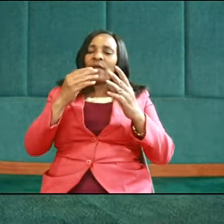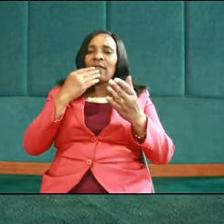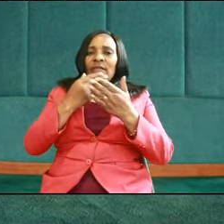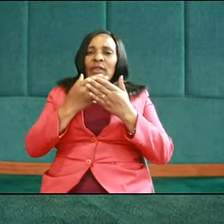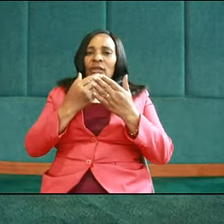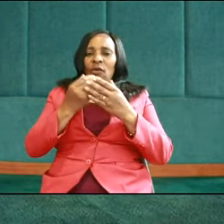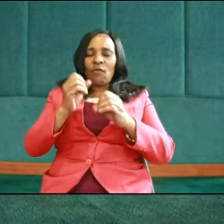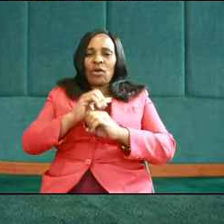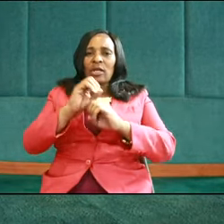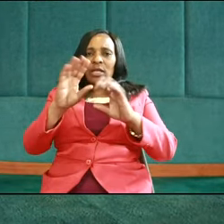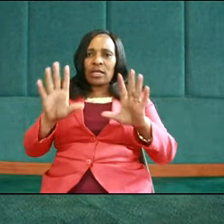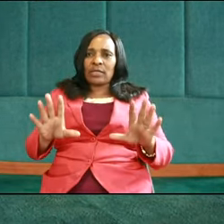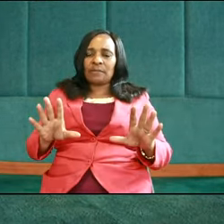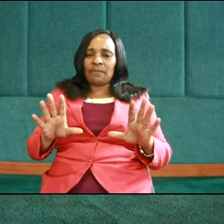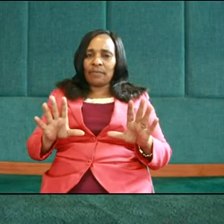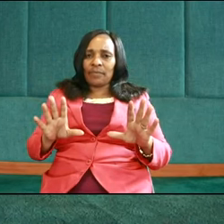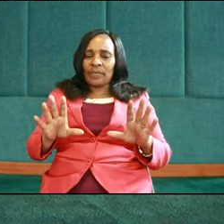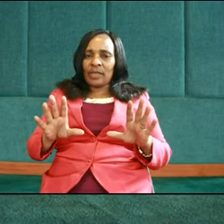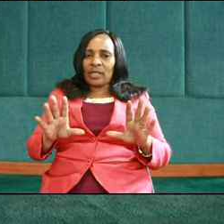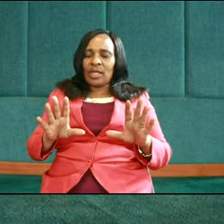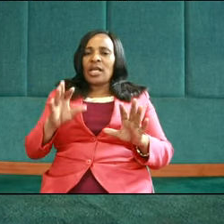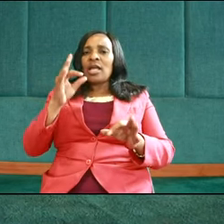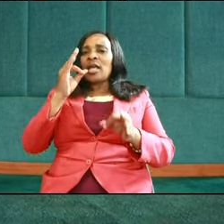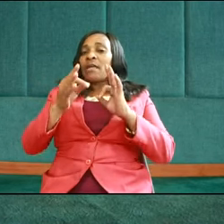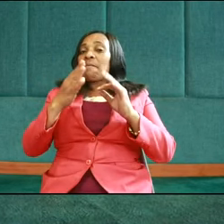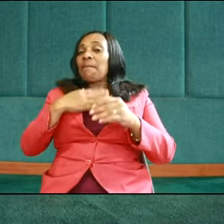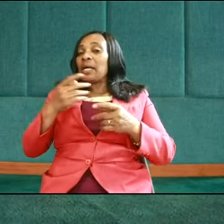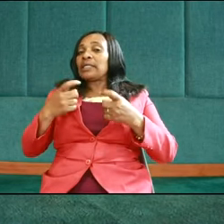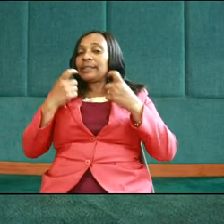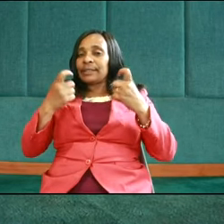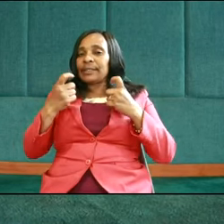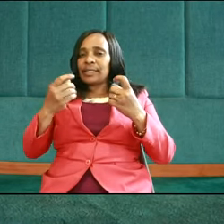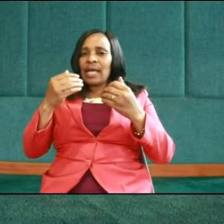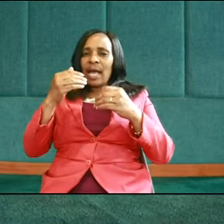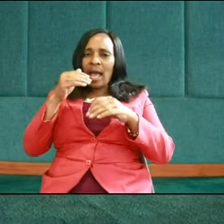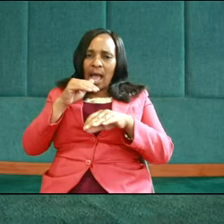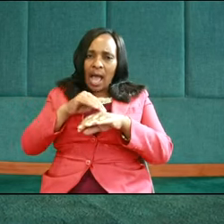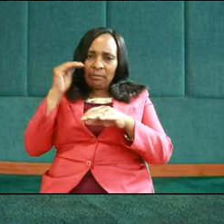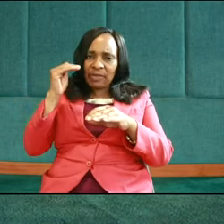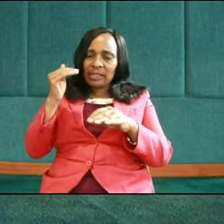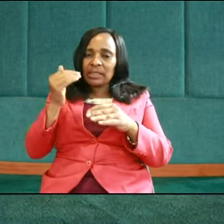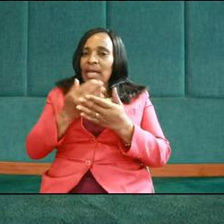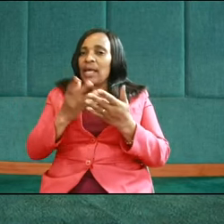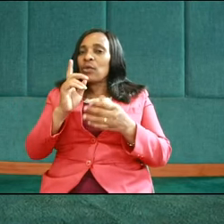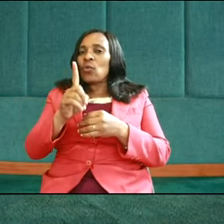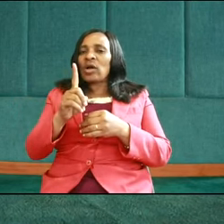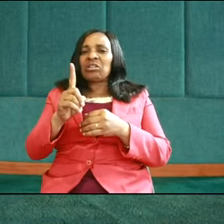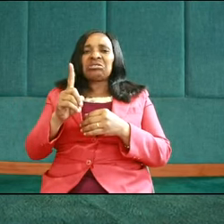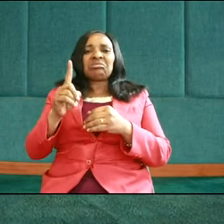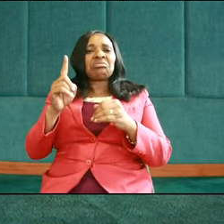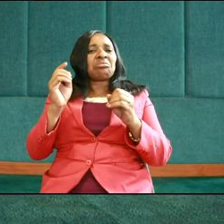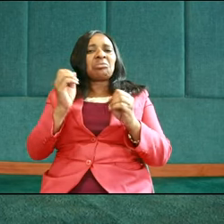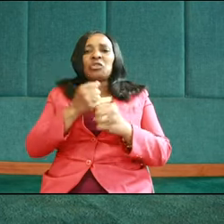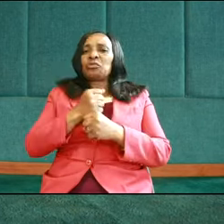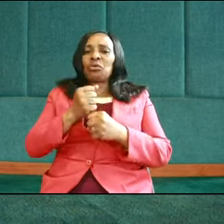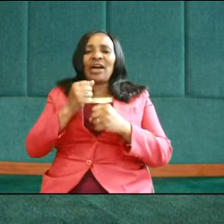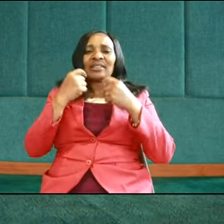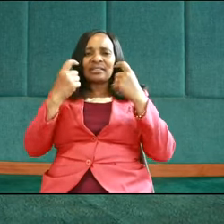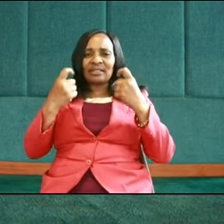Thanks for clarifying that. And if my sin doesn't harm anyone, it's not really a